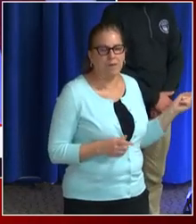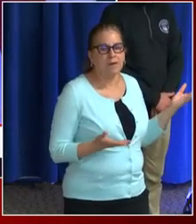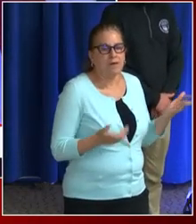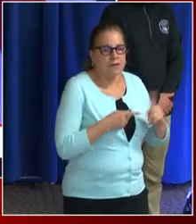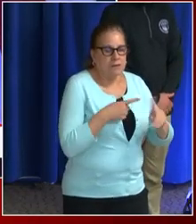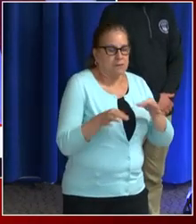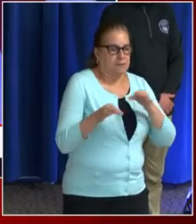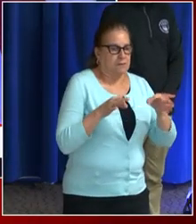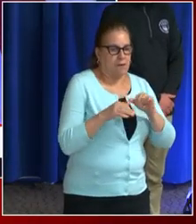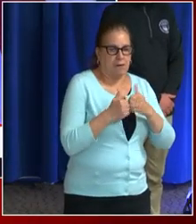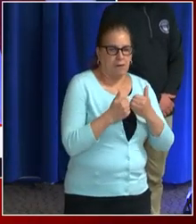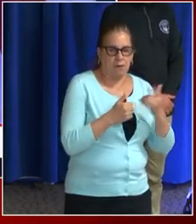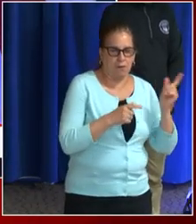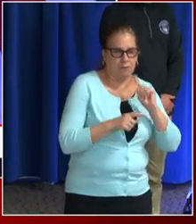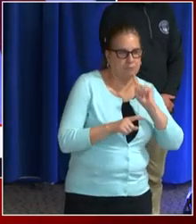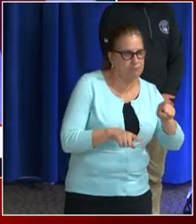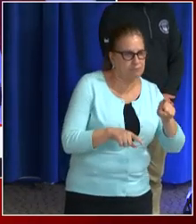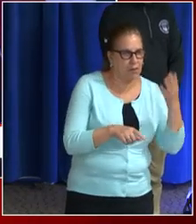then we can take a few questions.